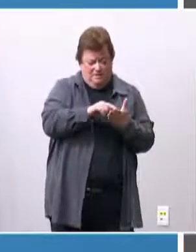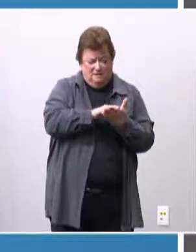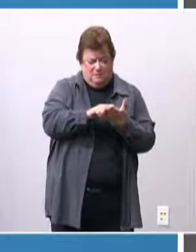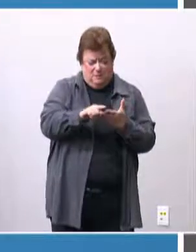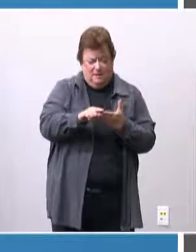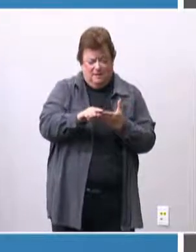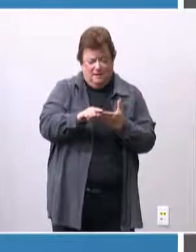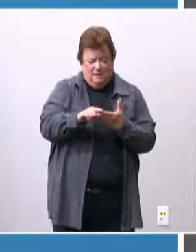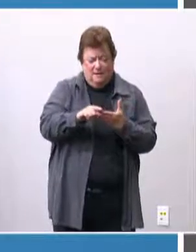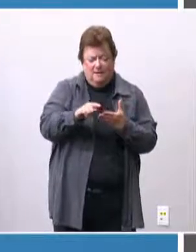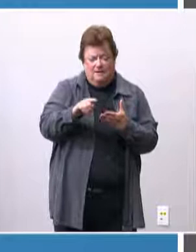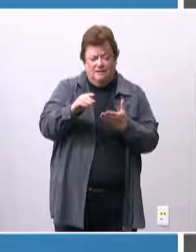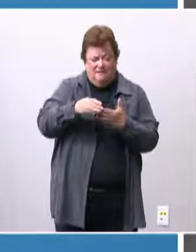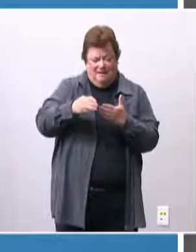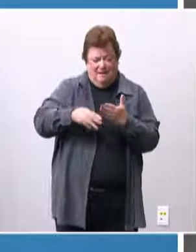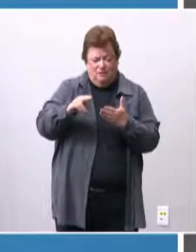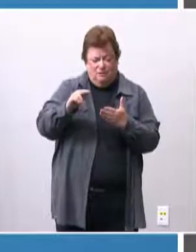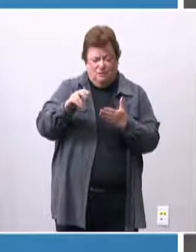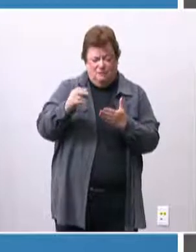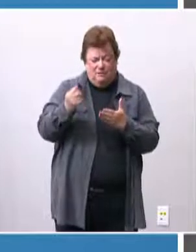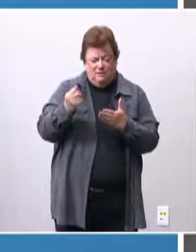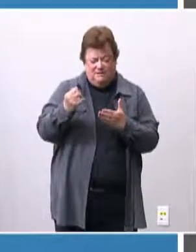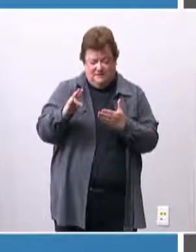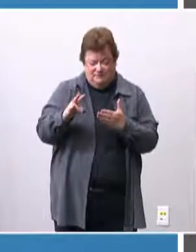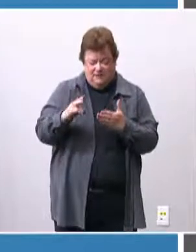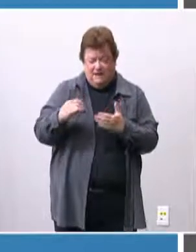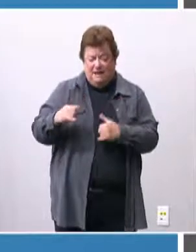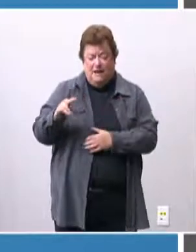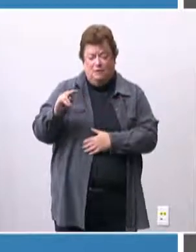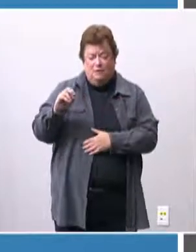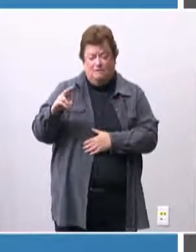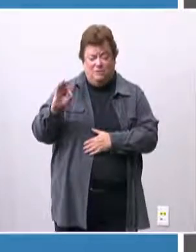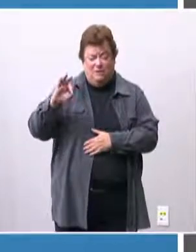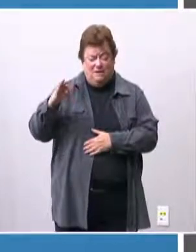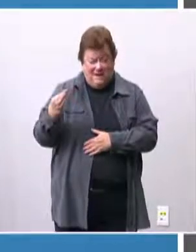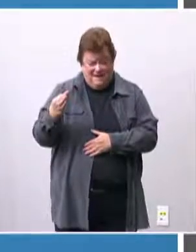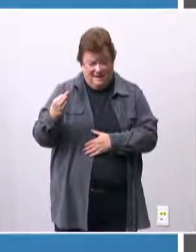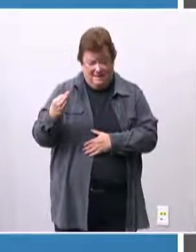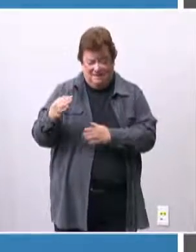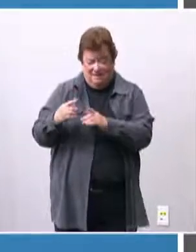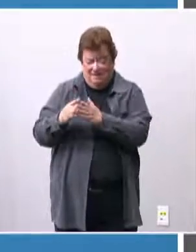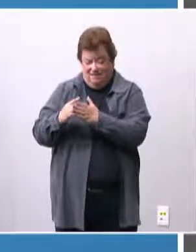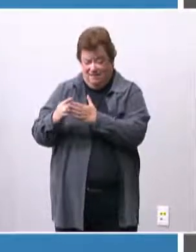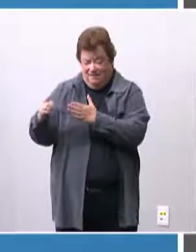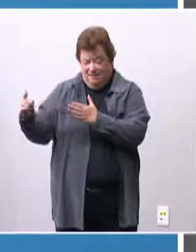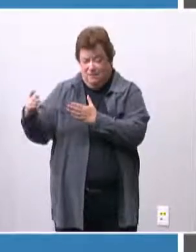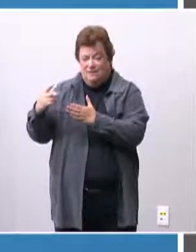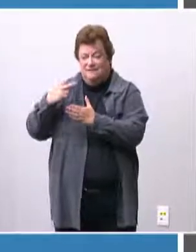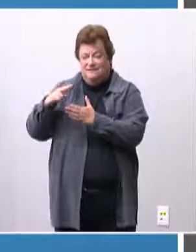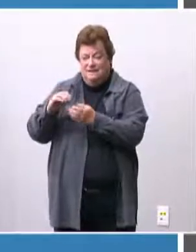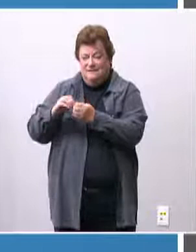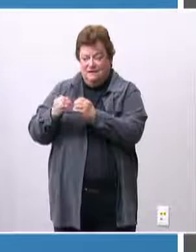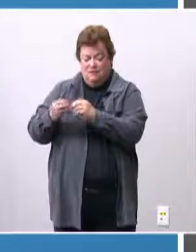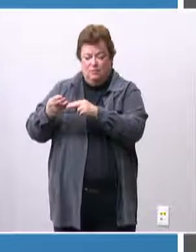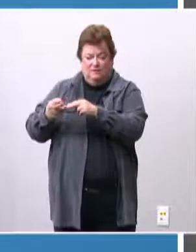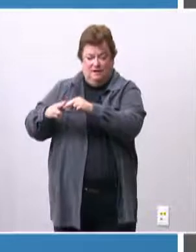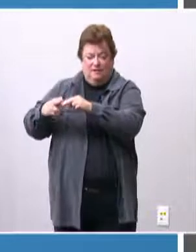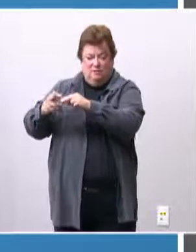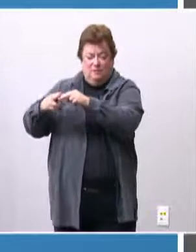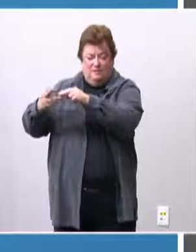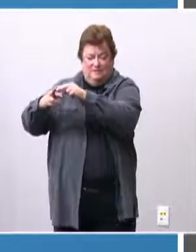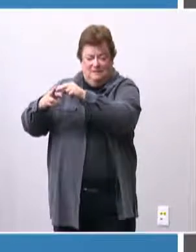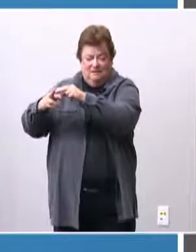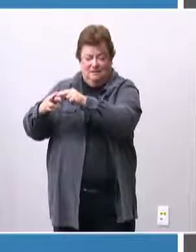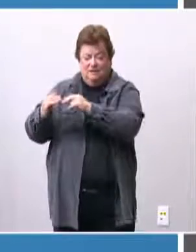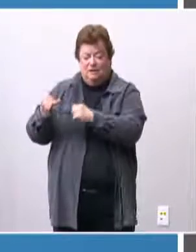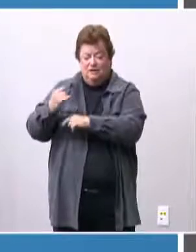November 13th. Since November 9th, however, we've seen patient numbers increase each day.